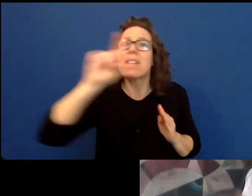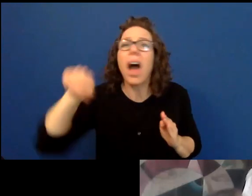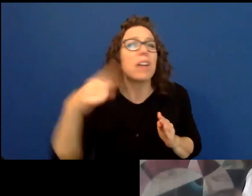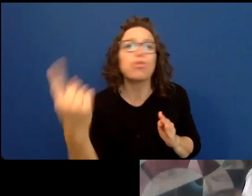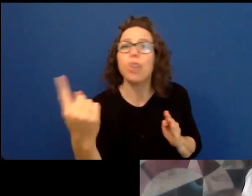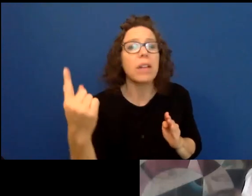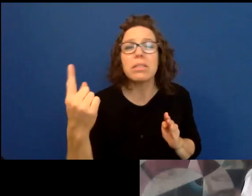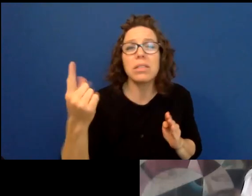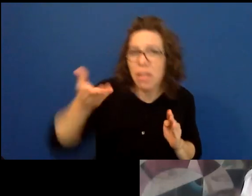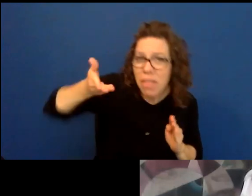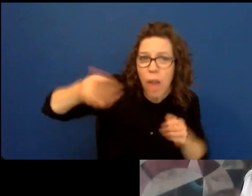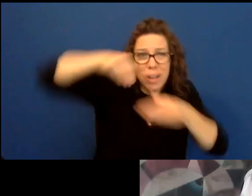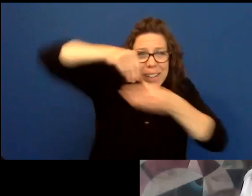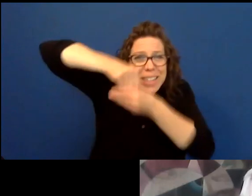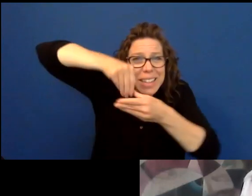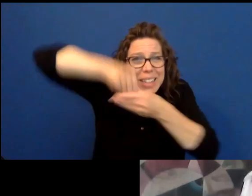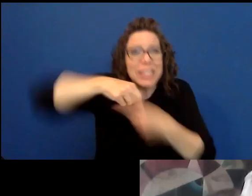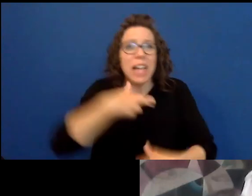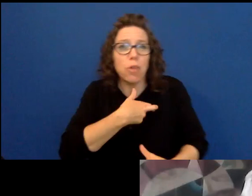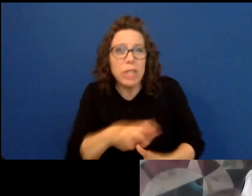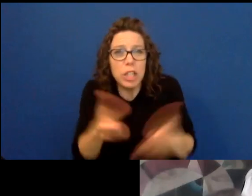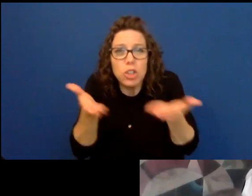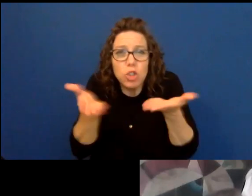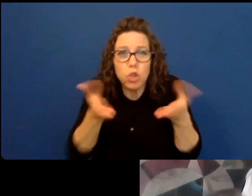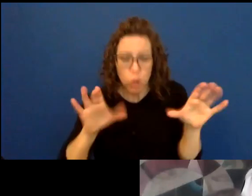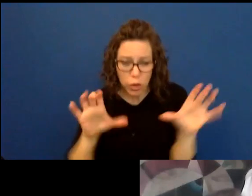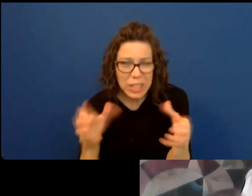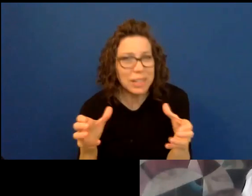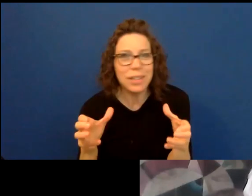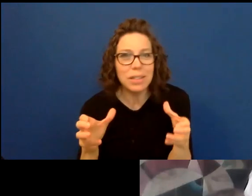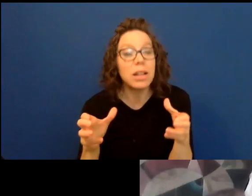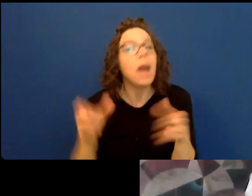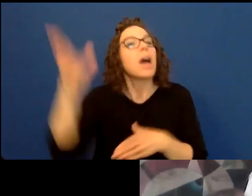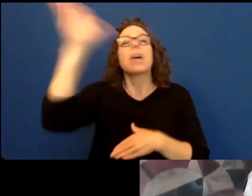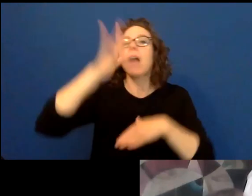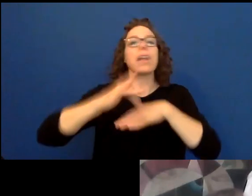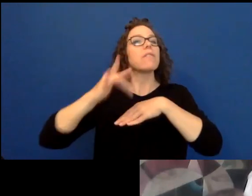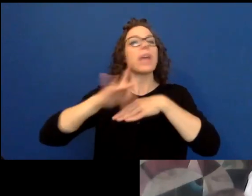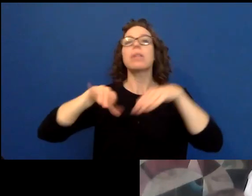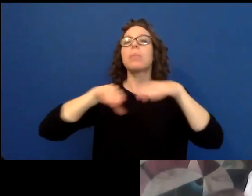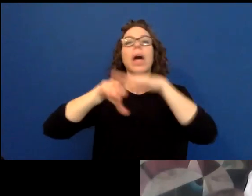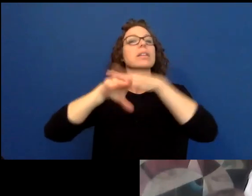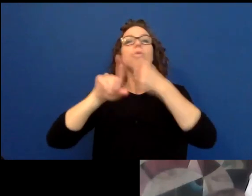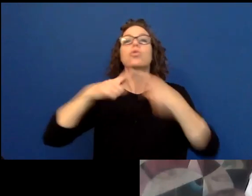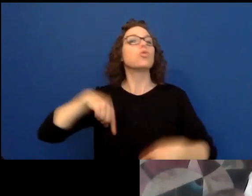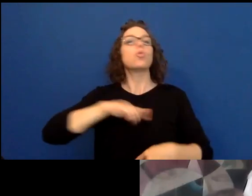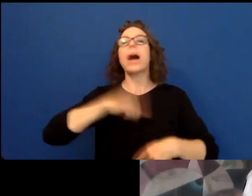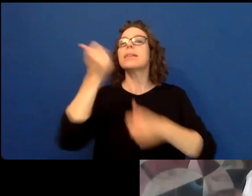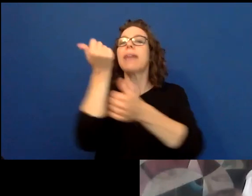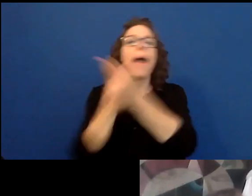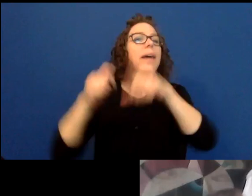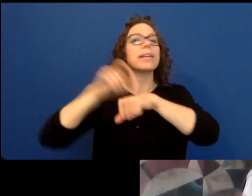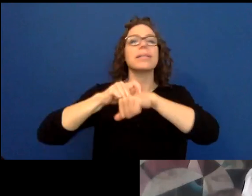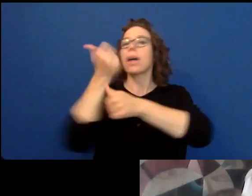found in religious services. God is available and accessible to us whenever